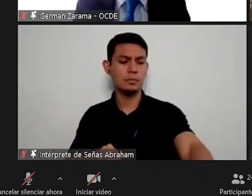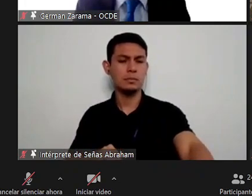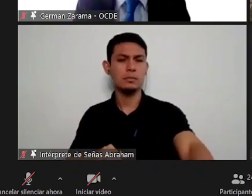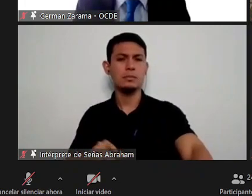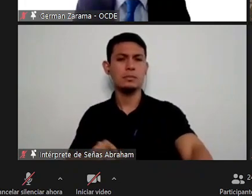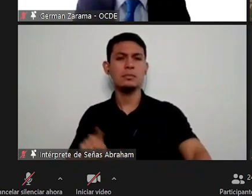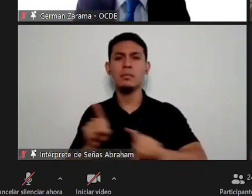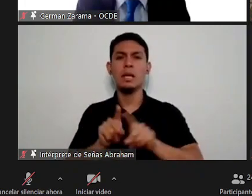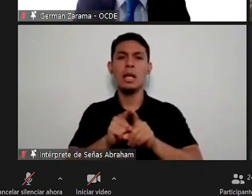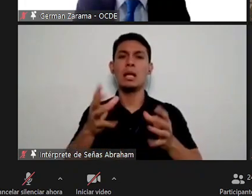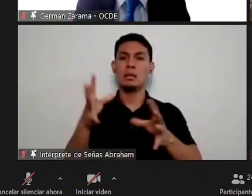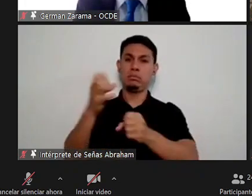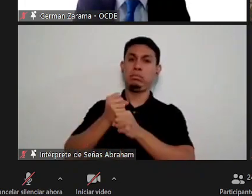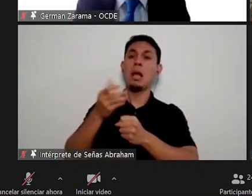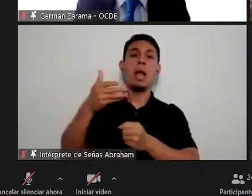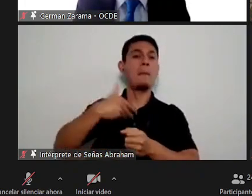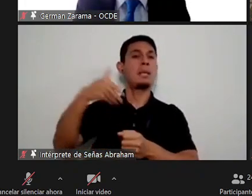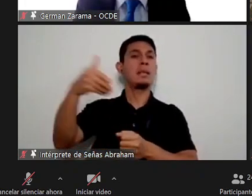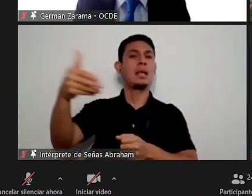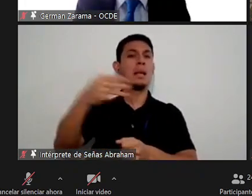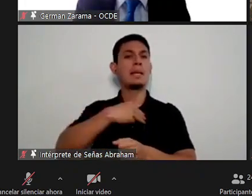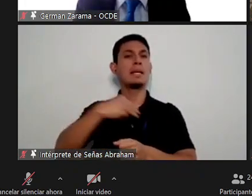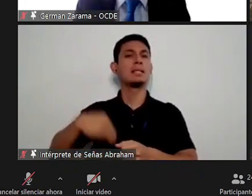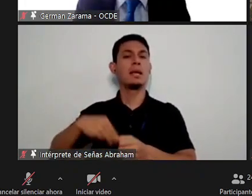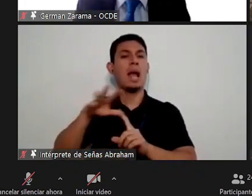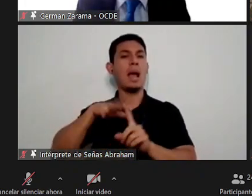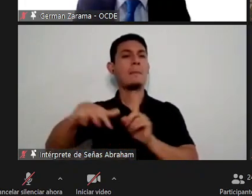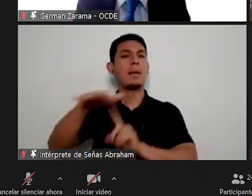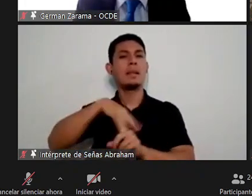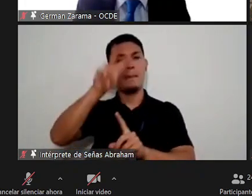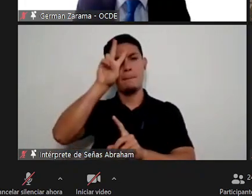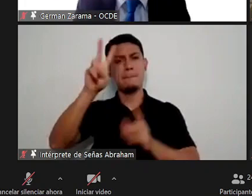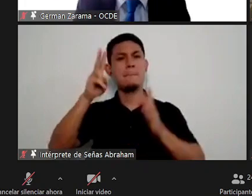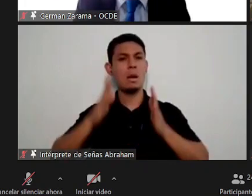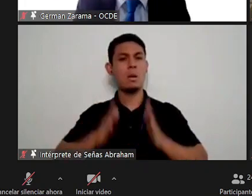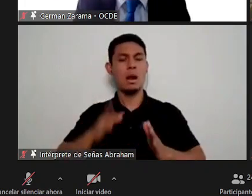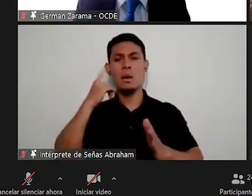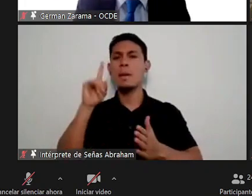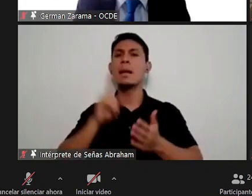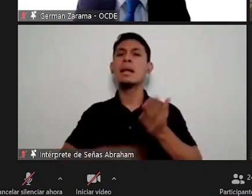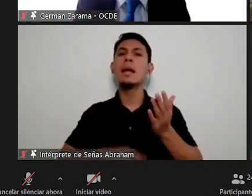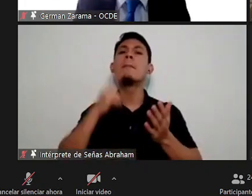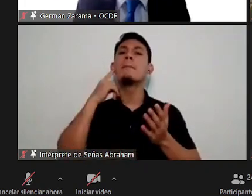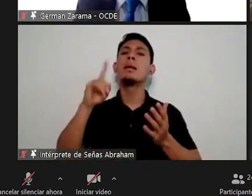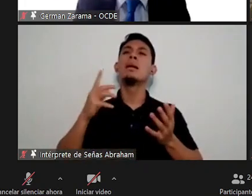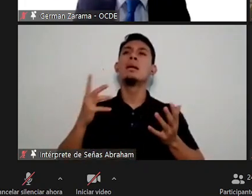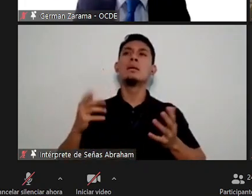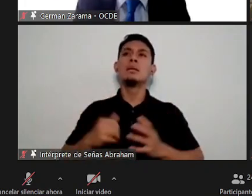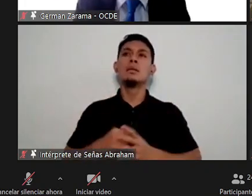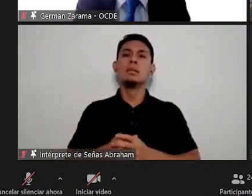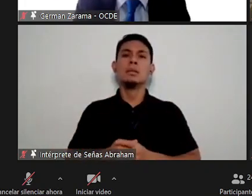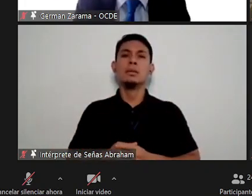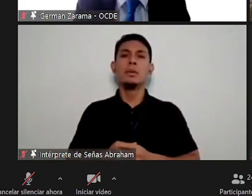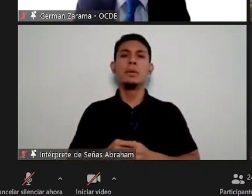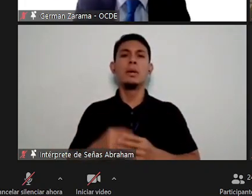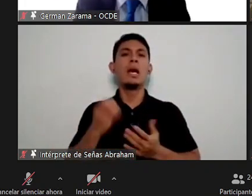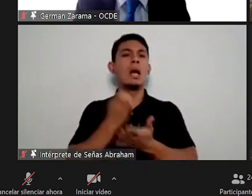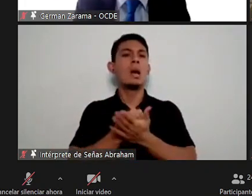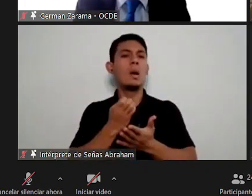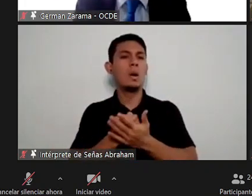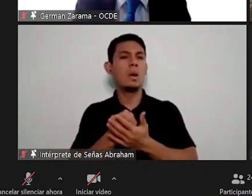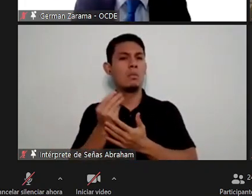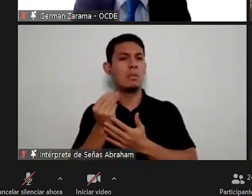on used waters treatment we have accepted the invitation of the environment ministry and peru for